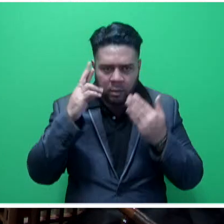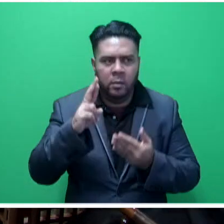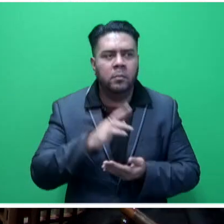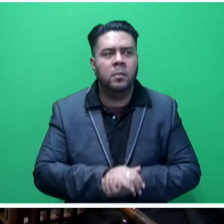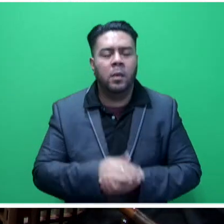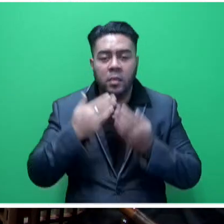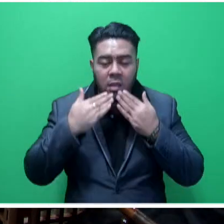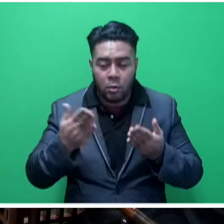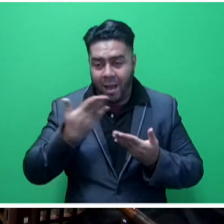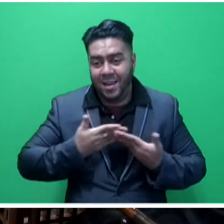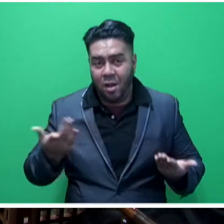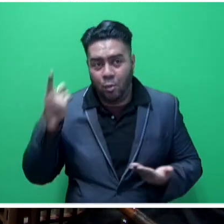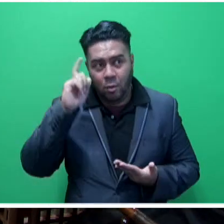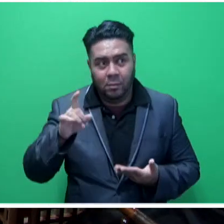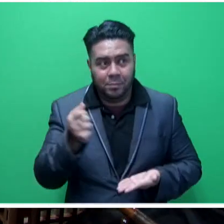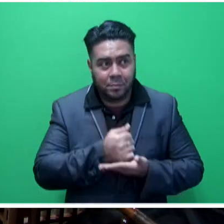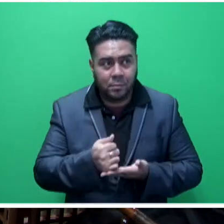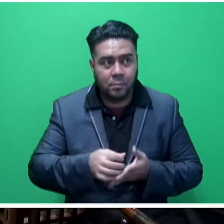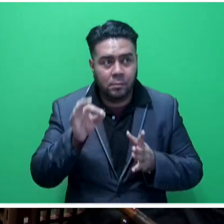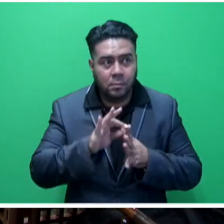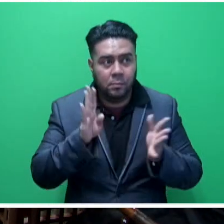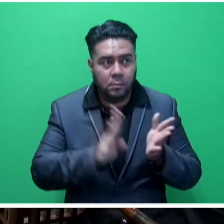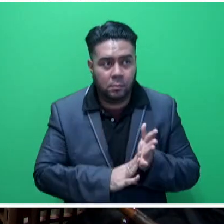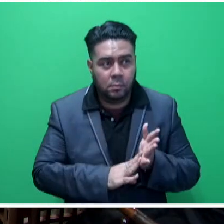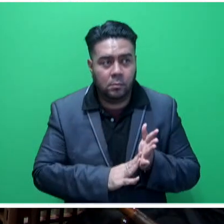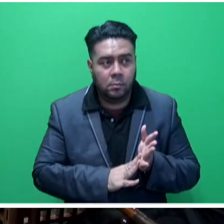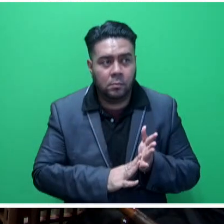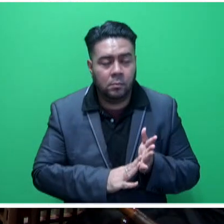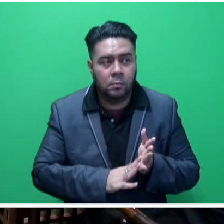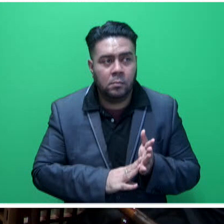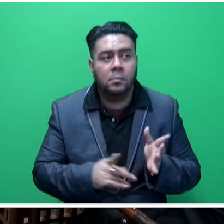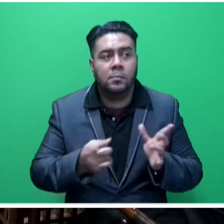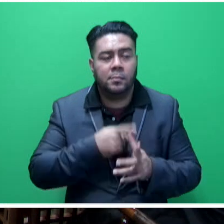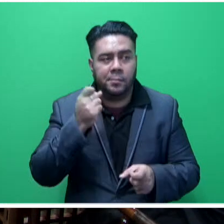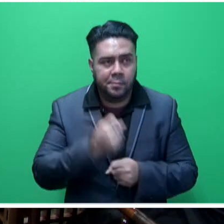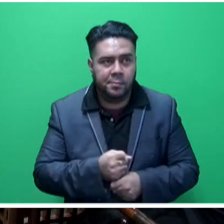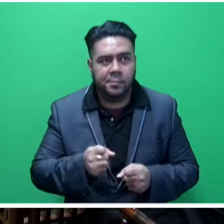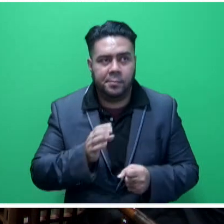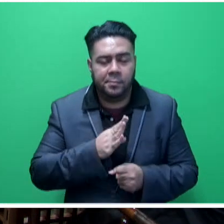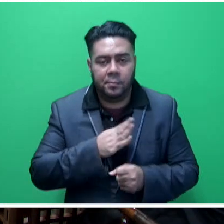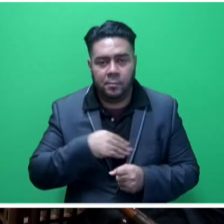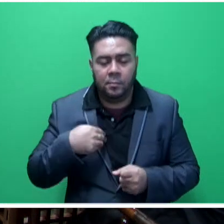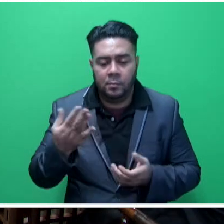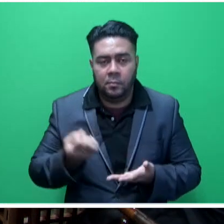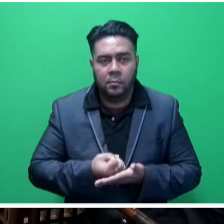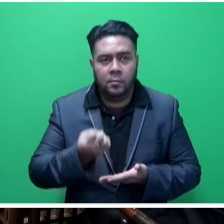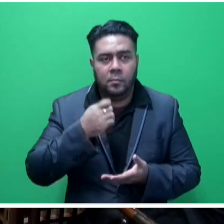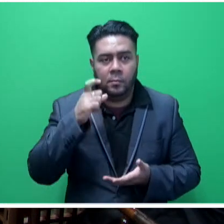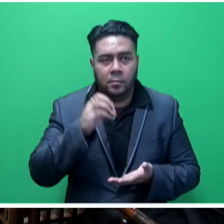Thank you. I now call on the Acting Prime Minister and Attorney General and Minister for Economy, Civil